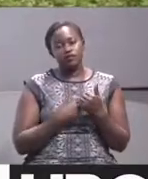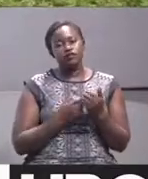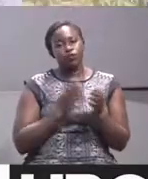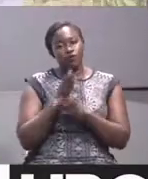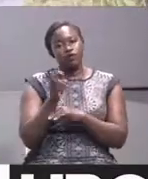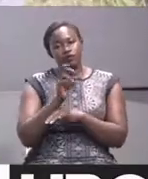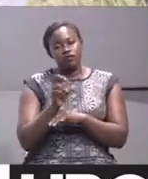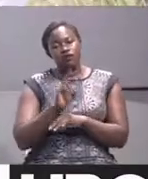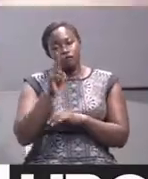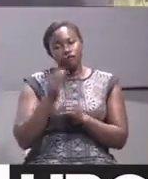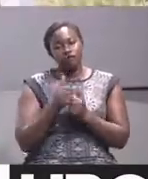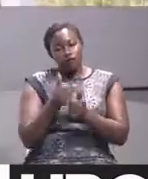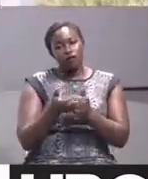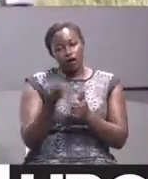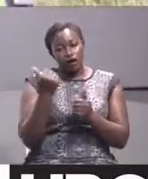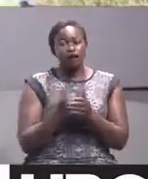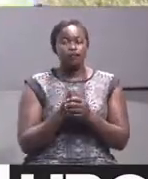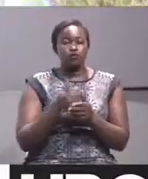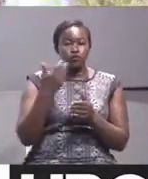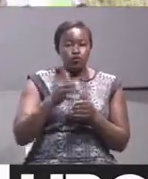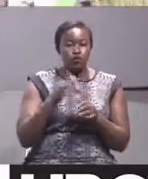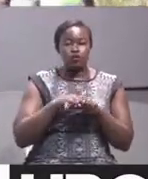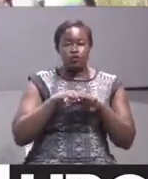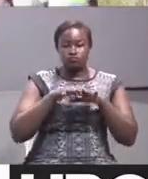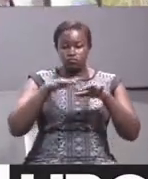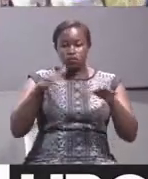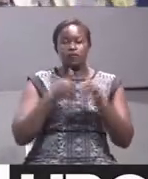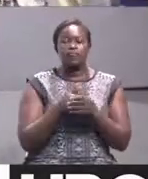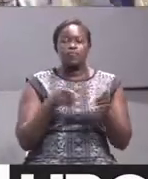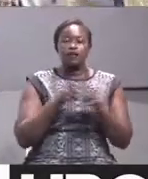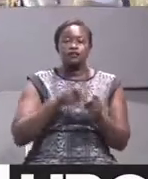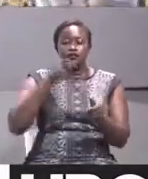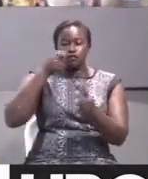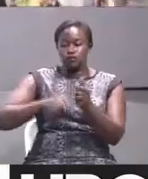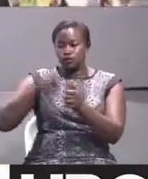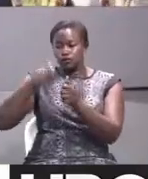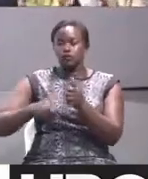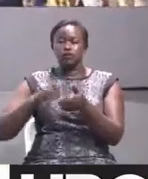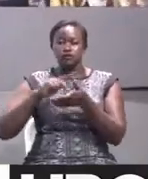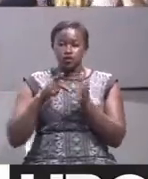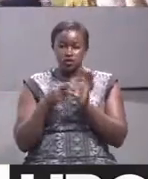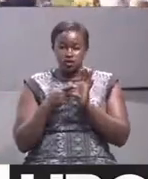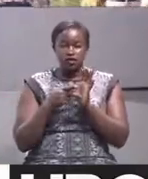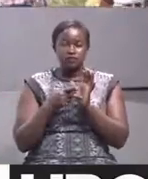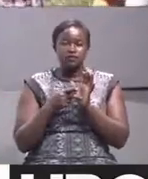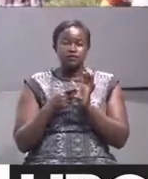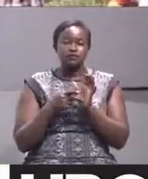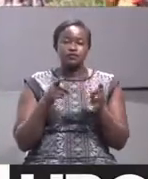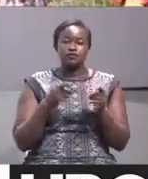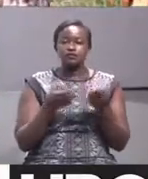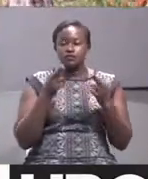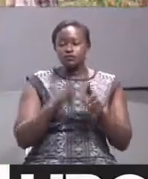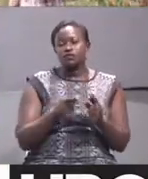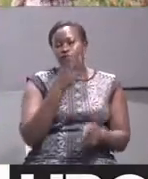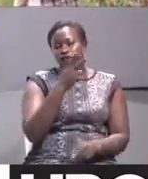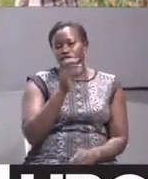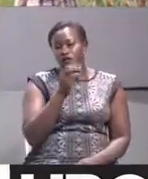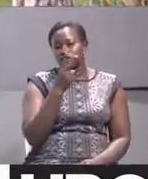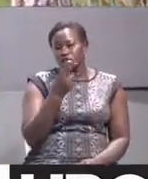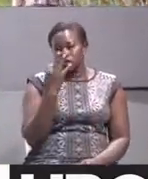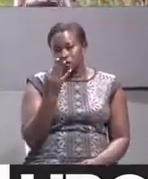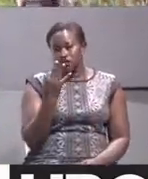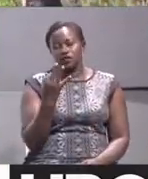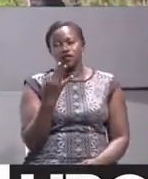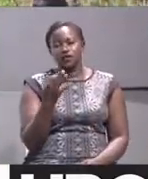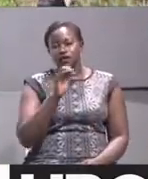follow-up of the solar-powered water supply and irrigation project to the one that occurred early in 2023, eastern and